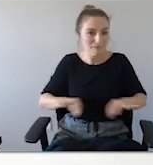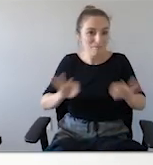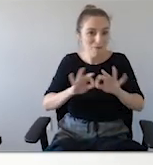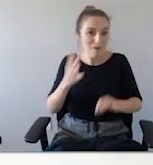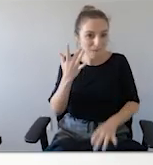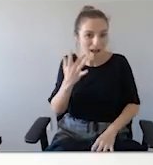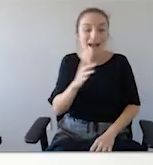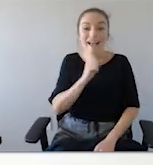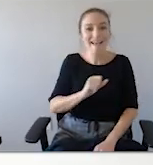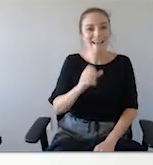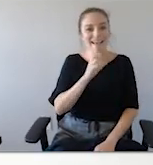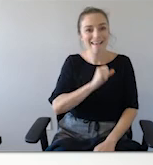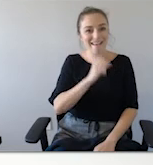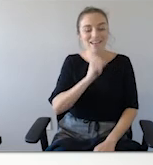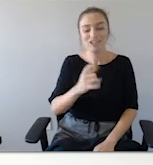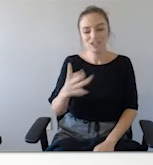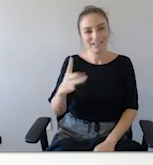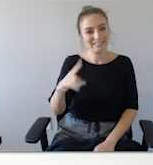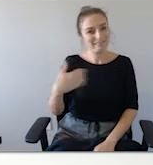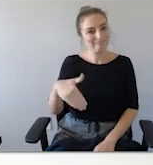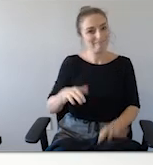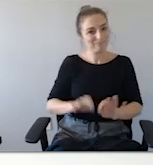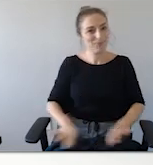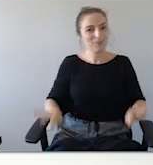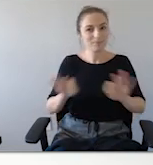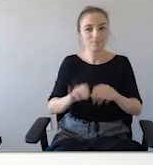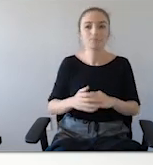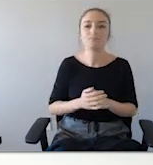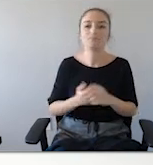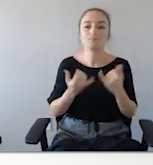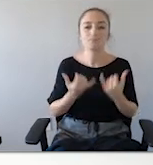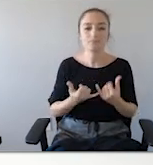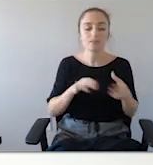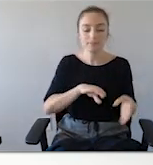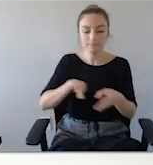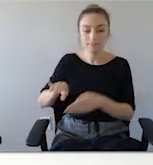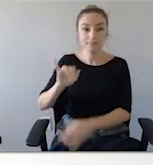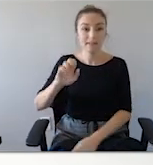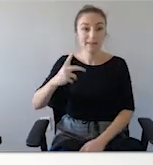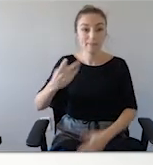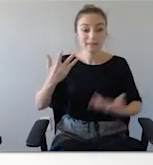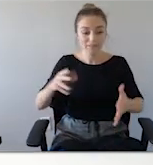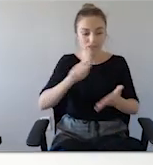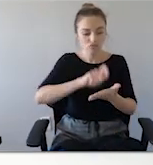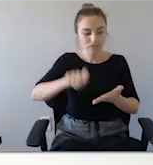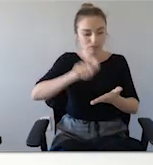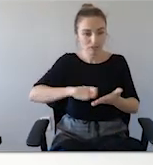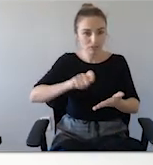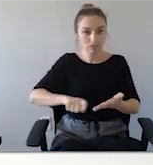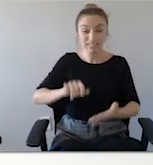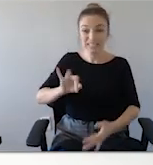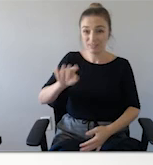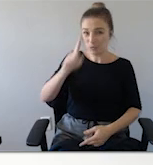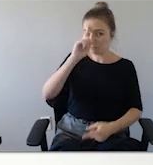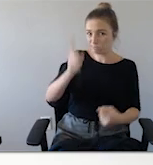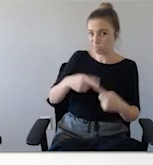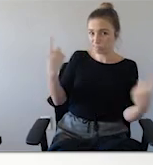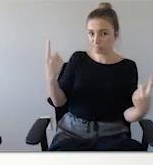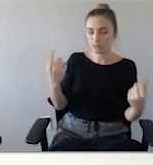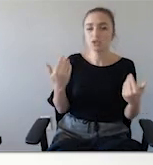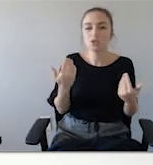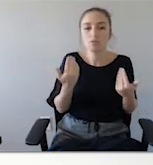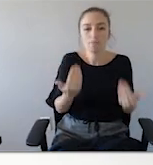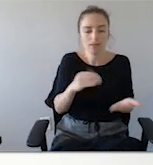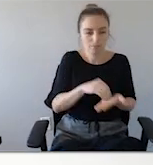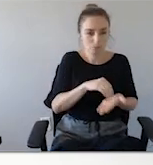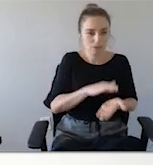make a note in the parent input section, or some of your IEPs have what's called the notes section. You can put it there too. Exercise